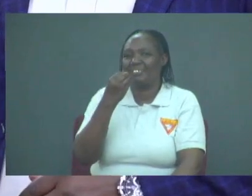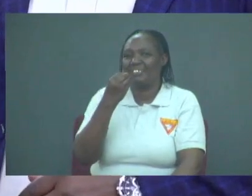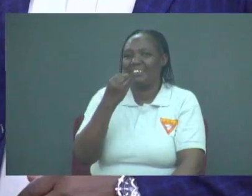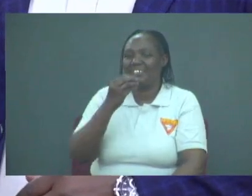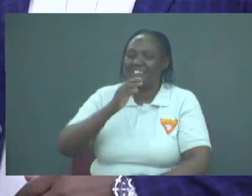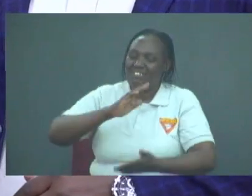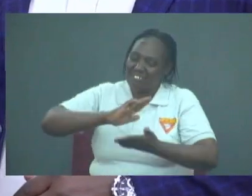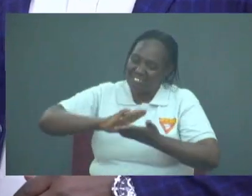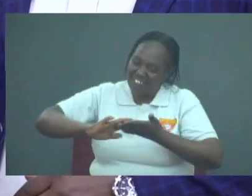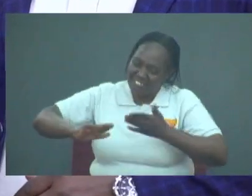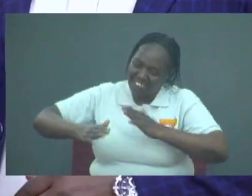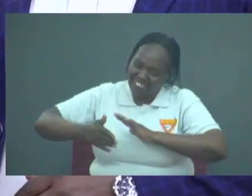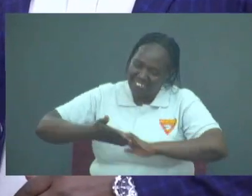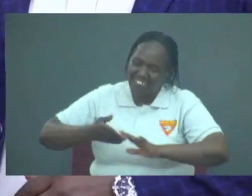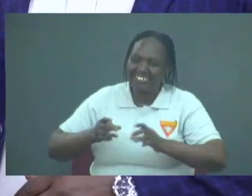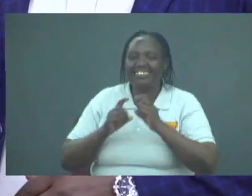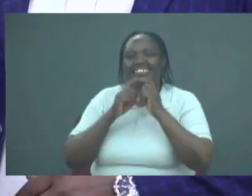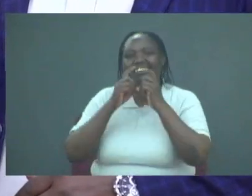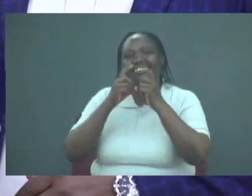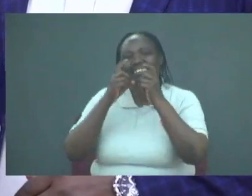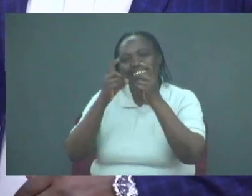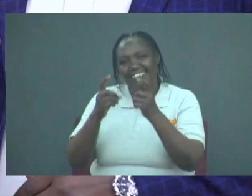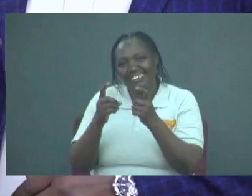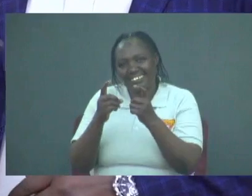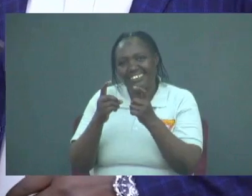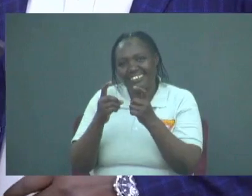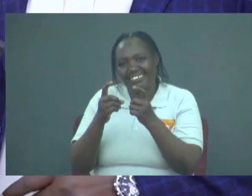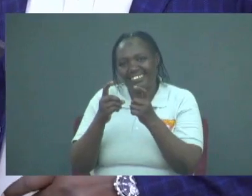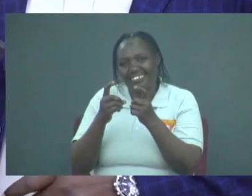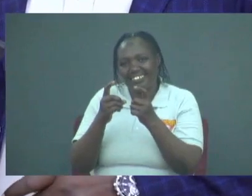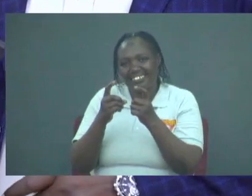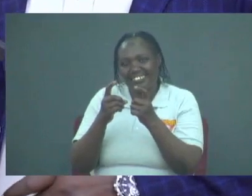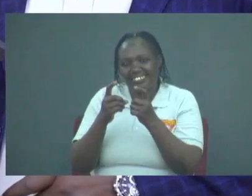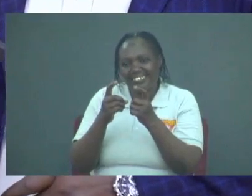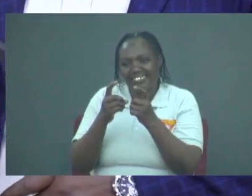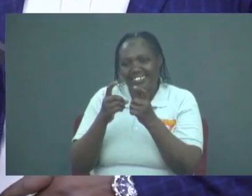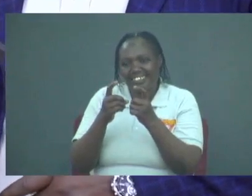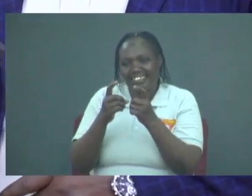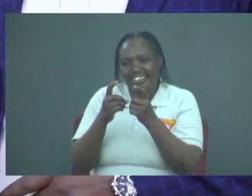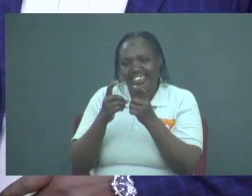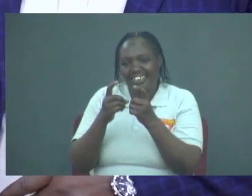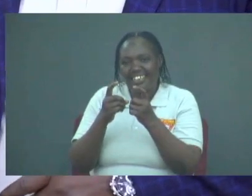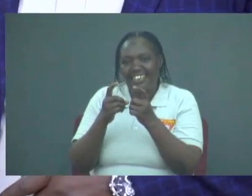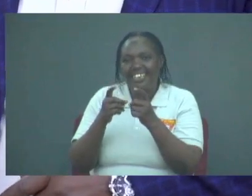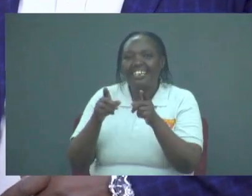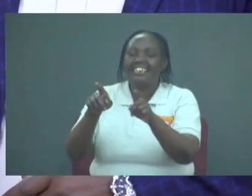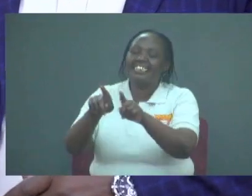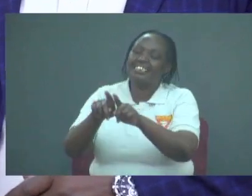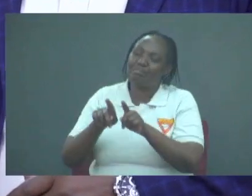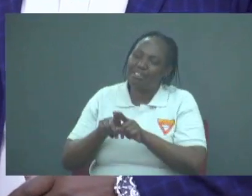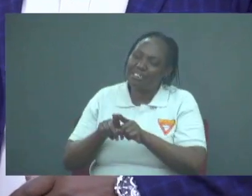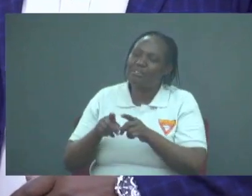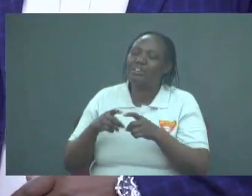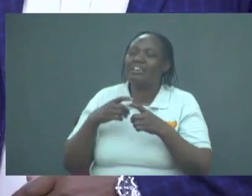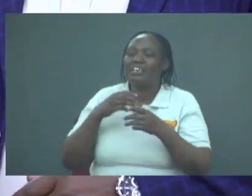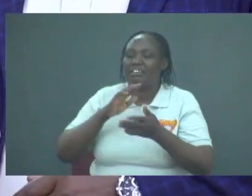forgive us our trespasses as we forgive